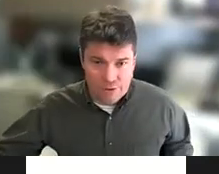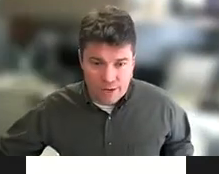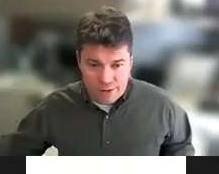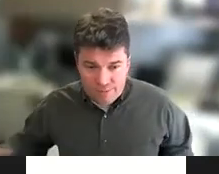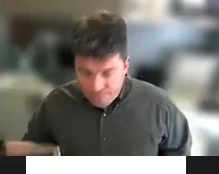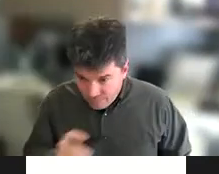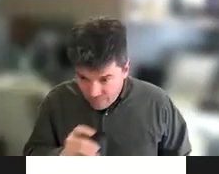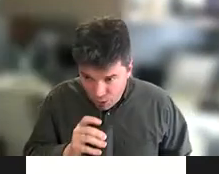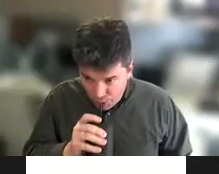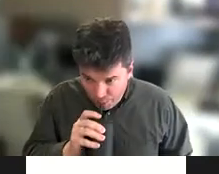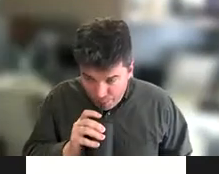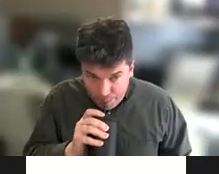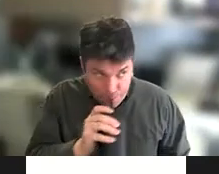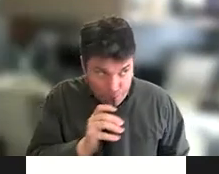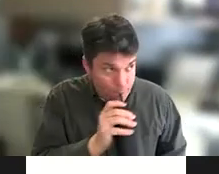Need to get a little drink here.